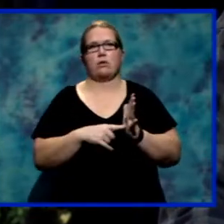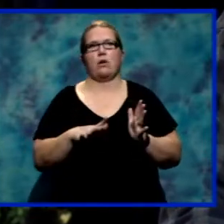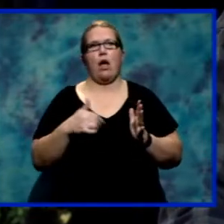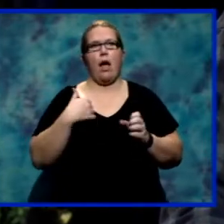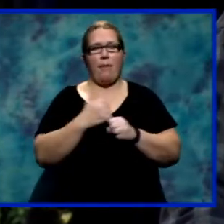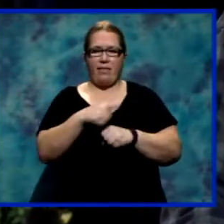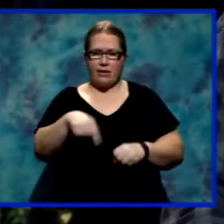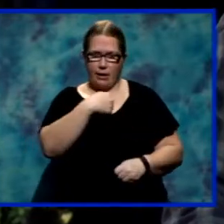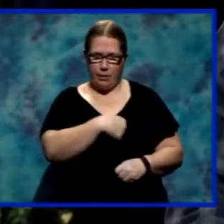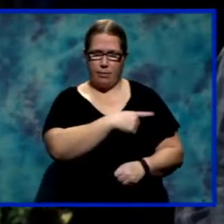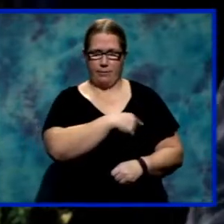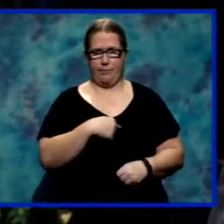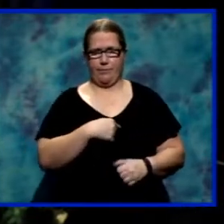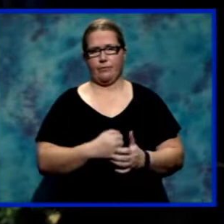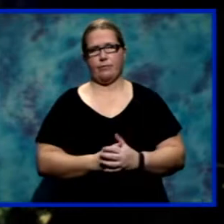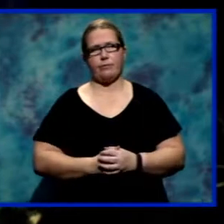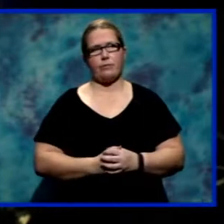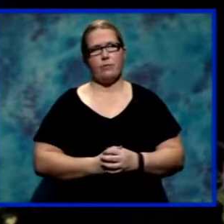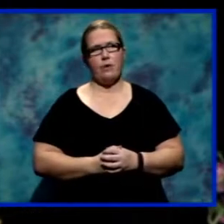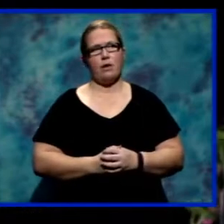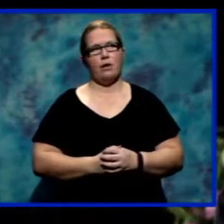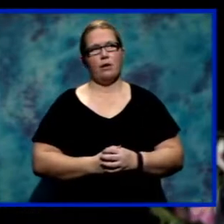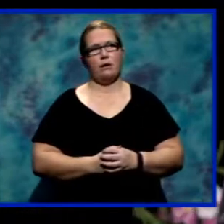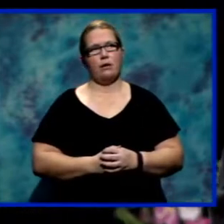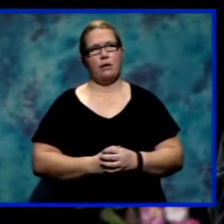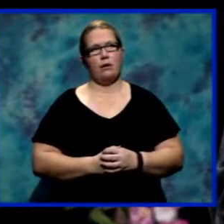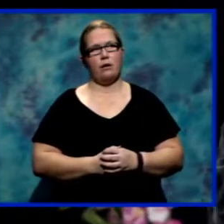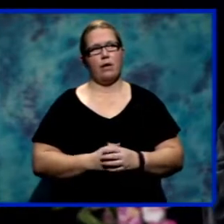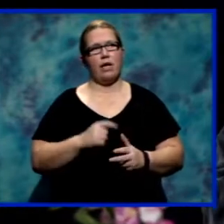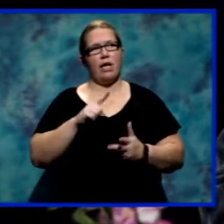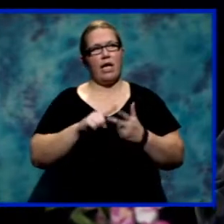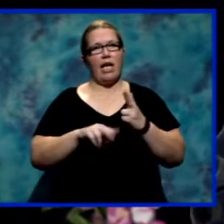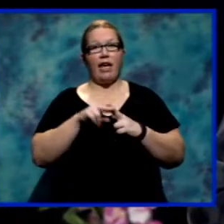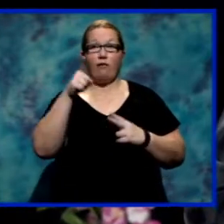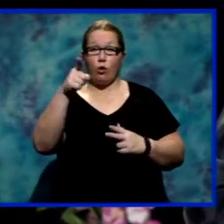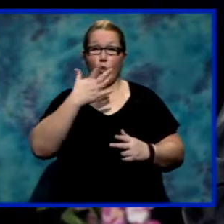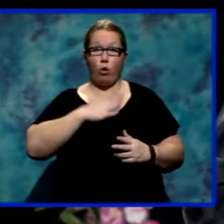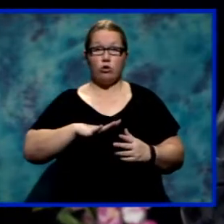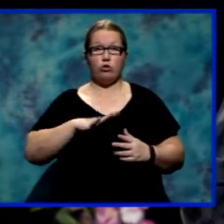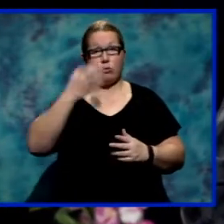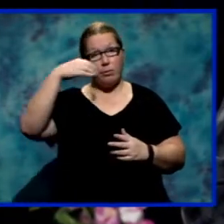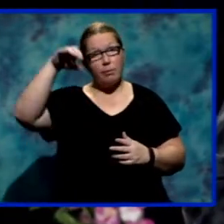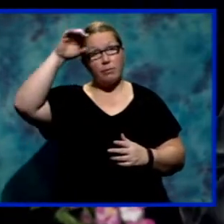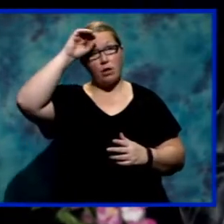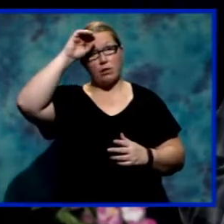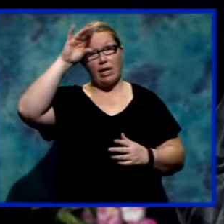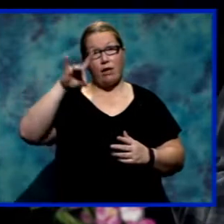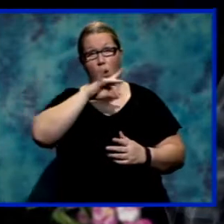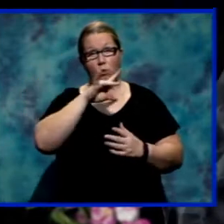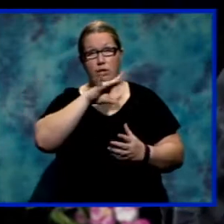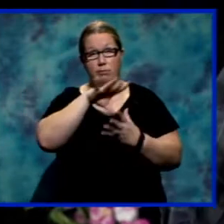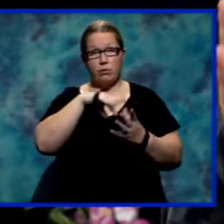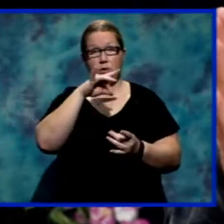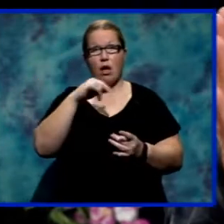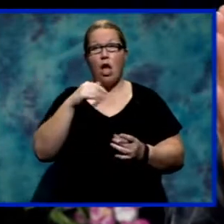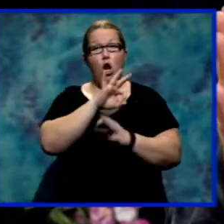this commitment. If you would like to be baptized with the Holy Spirit, I just want to invite you. No one's looking. I want everyone to